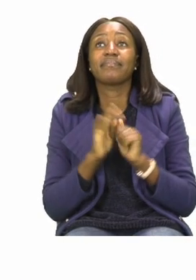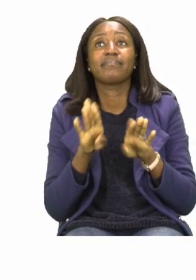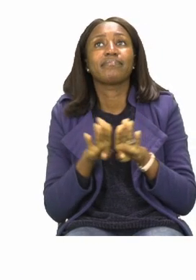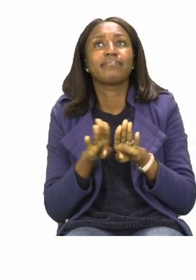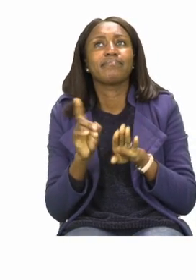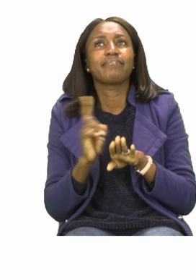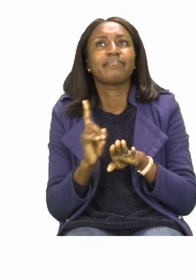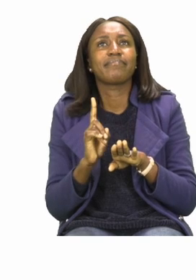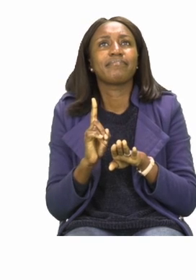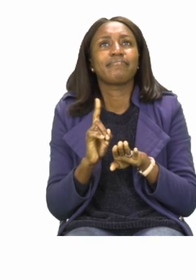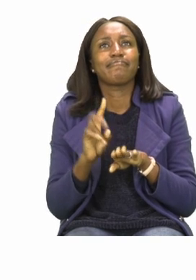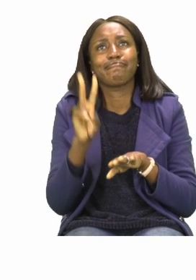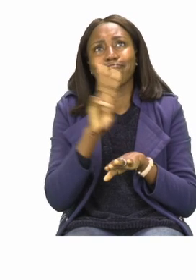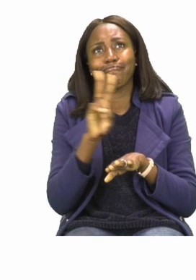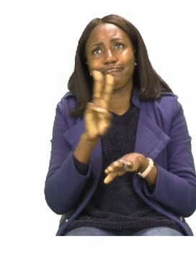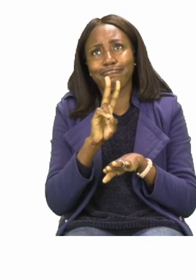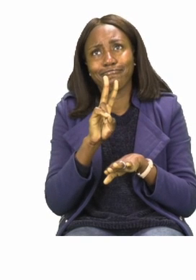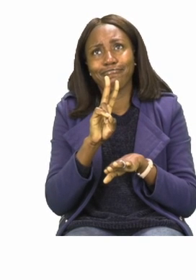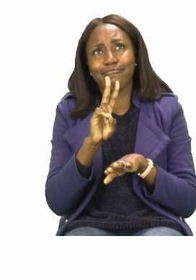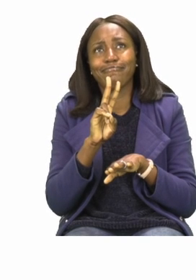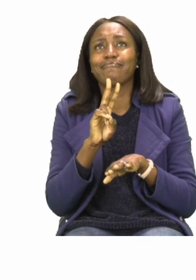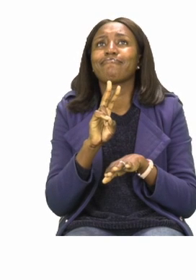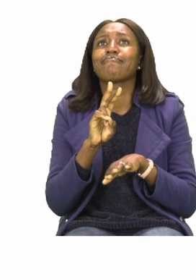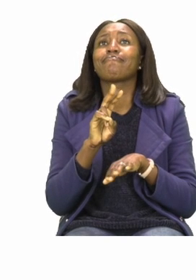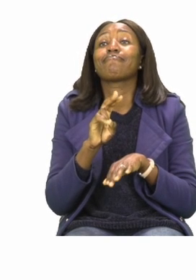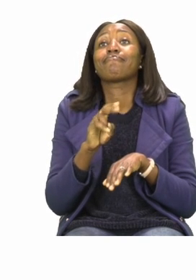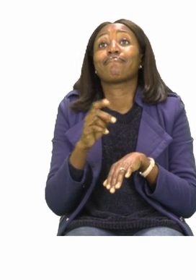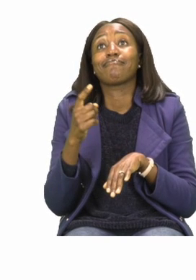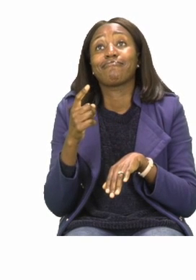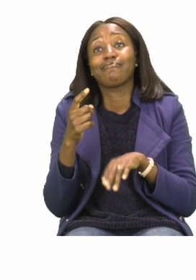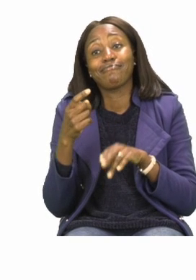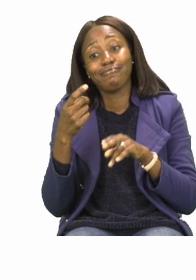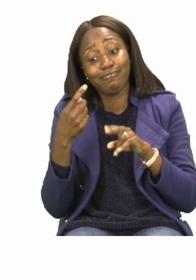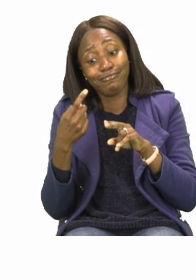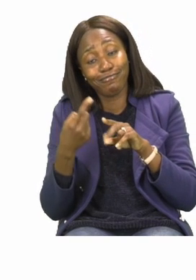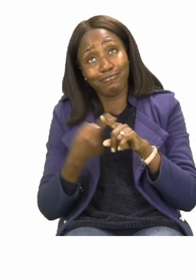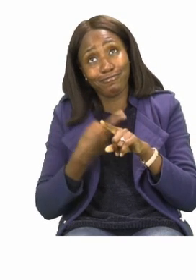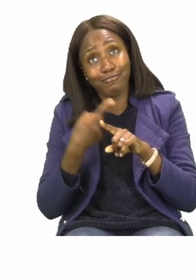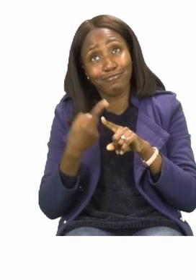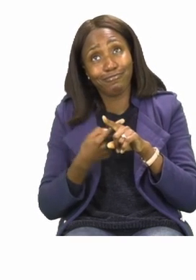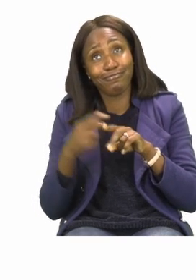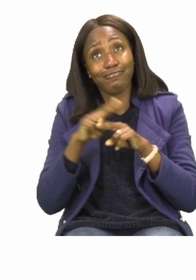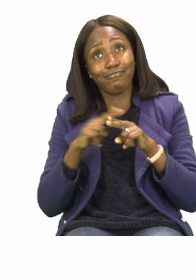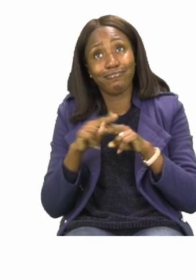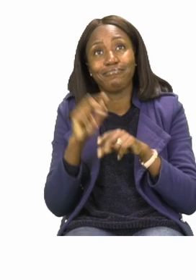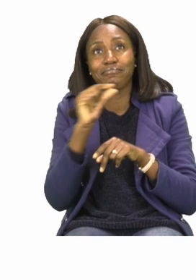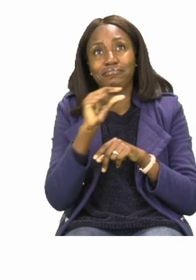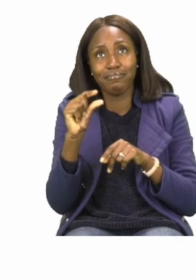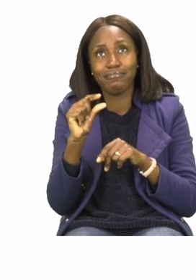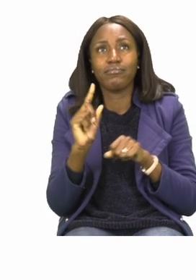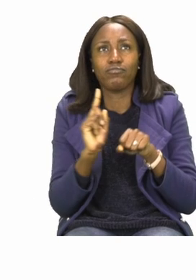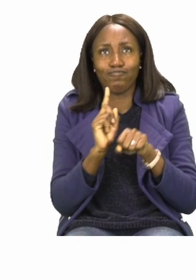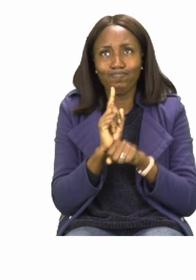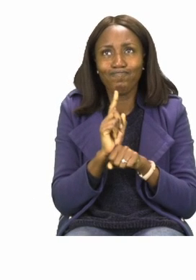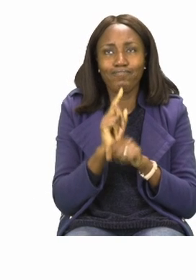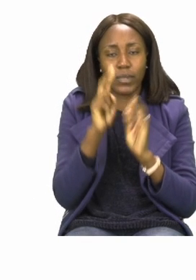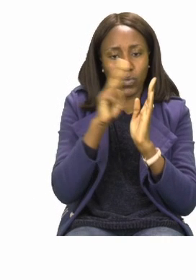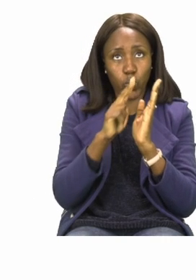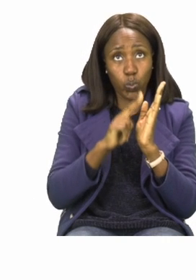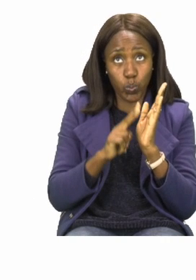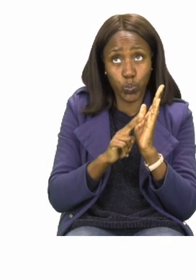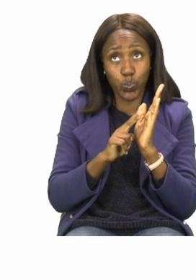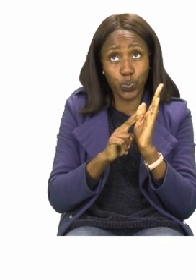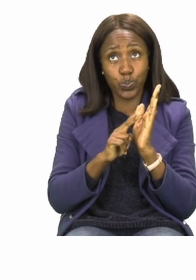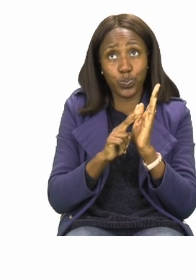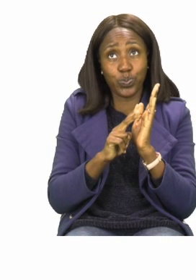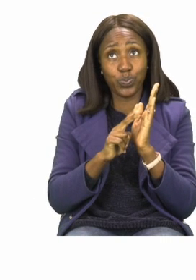doing vocabulary words and sight words. It's going to be our job to first read the following sight